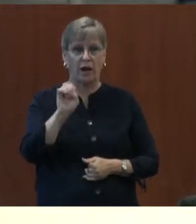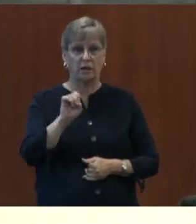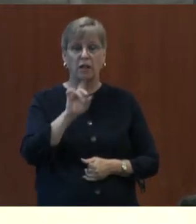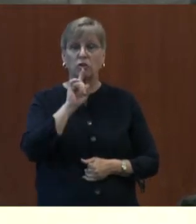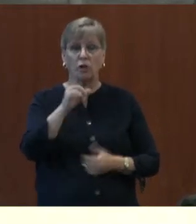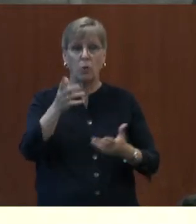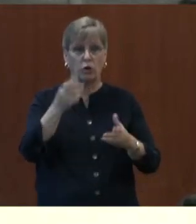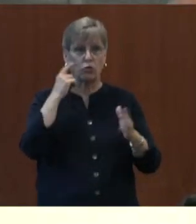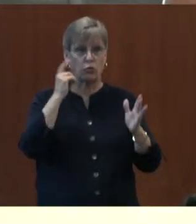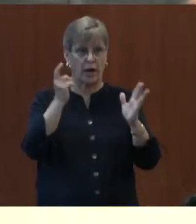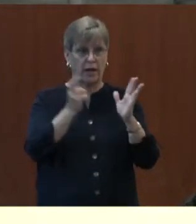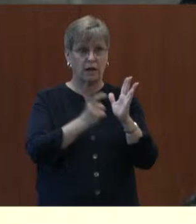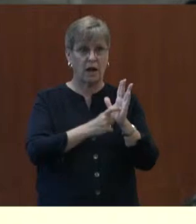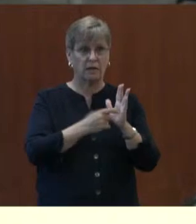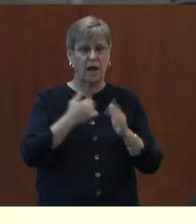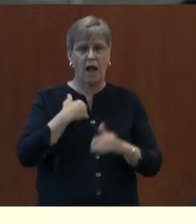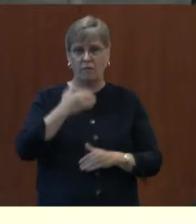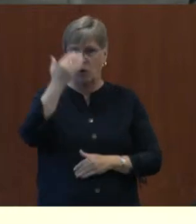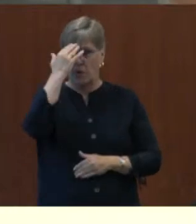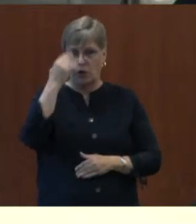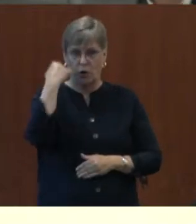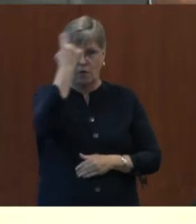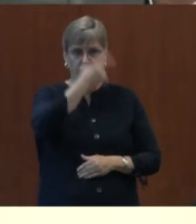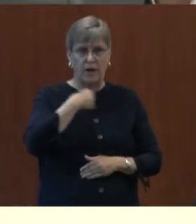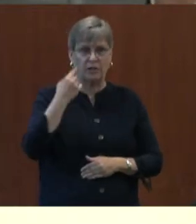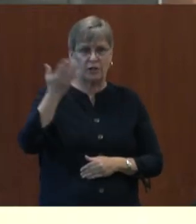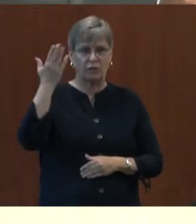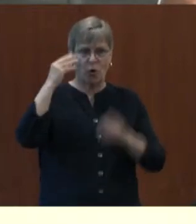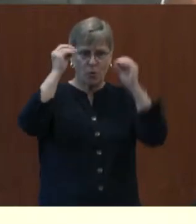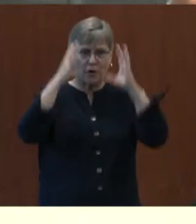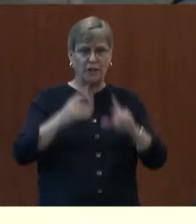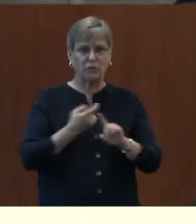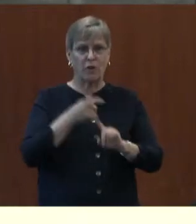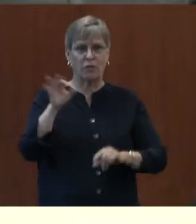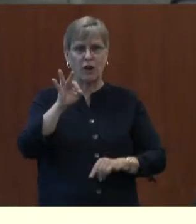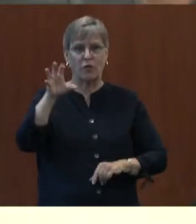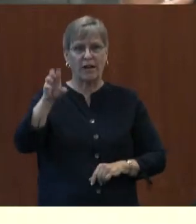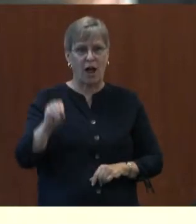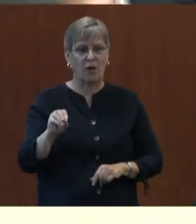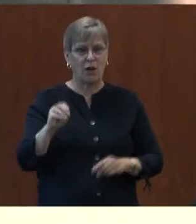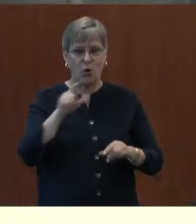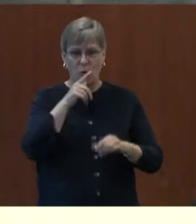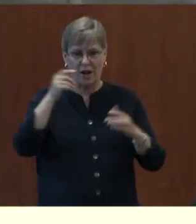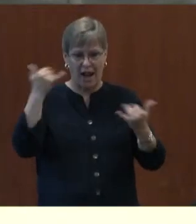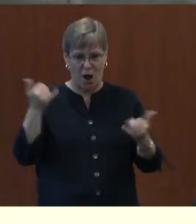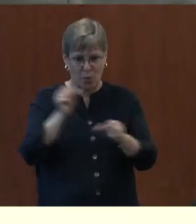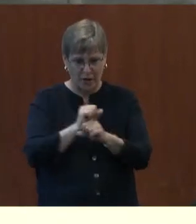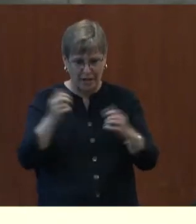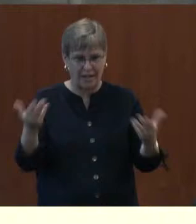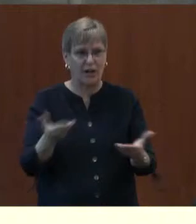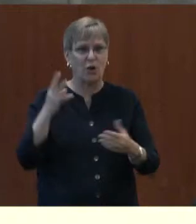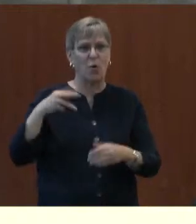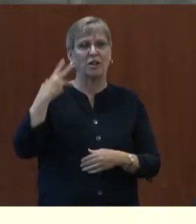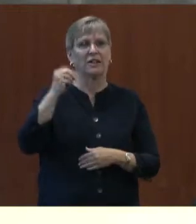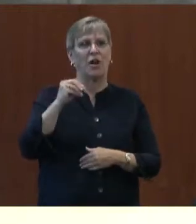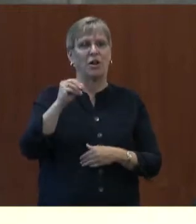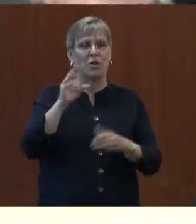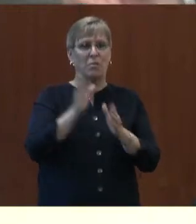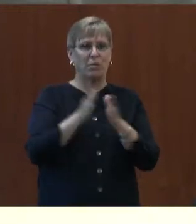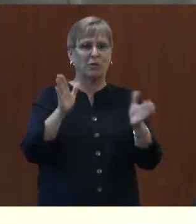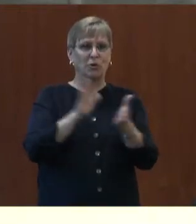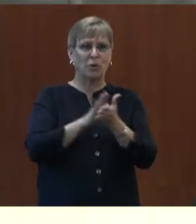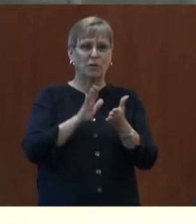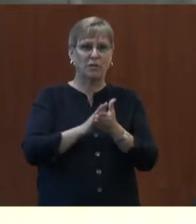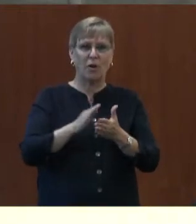want to recognize, have some familiar faces, former teachers from Frederick County that are here now, Washington County Public Schools teachers,